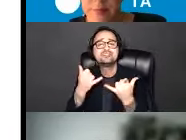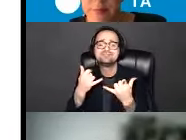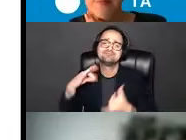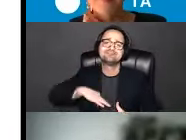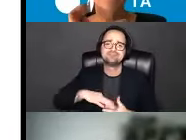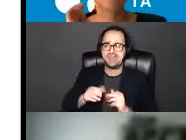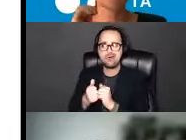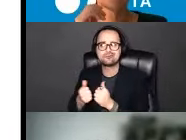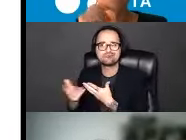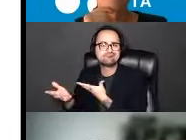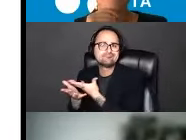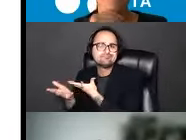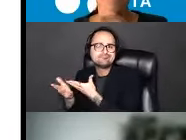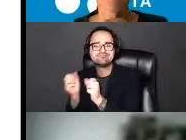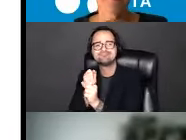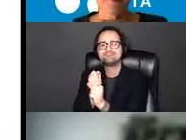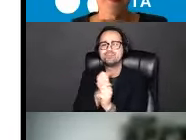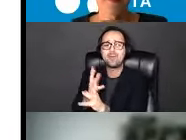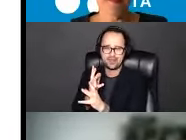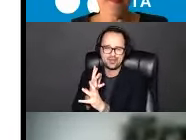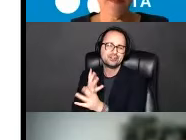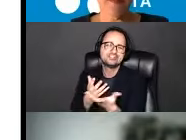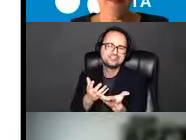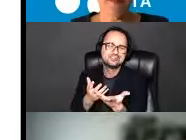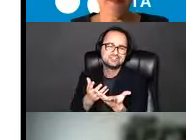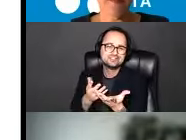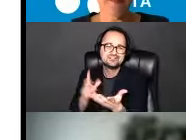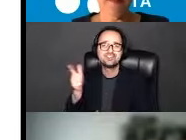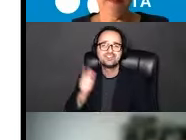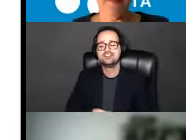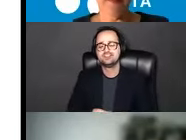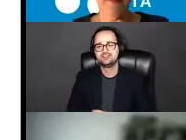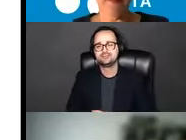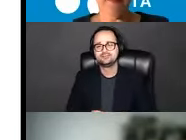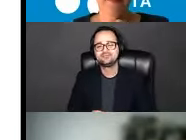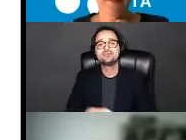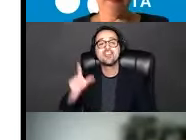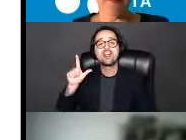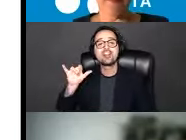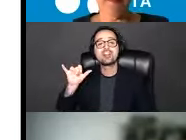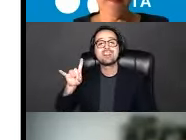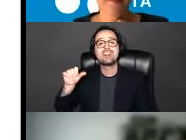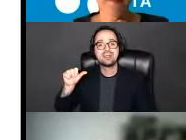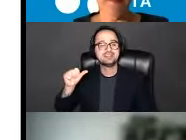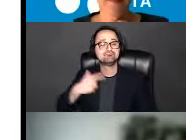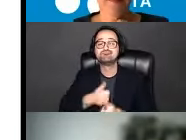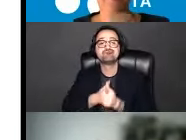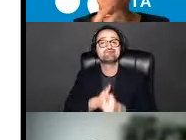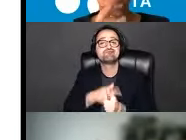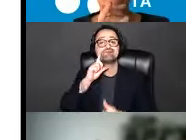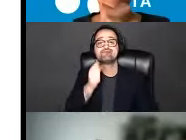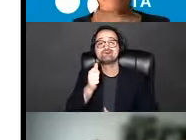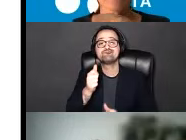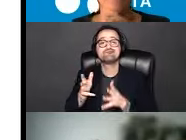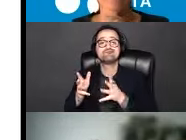how to prepare to spend time at that. So Lydia, I'll follow your lead about how long you want to leave the